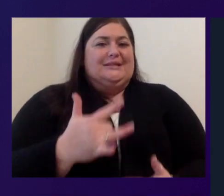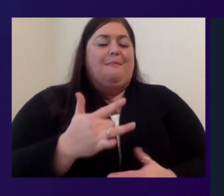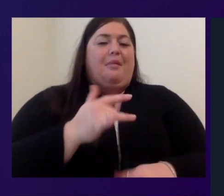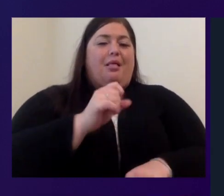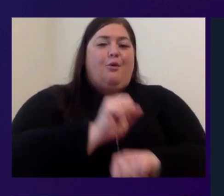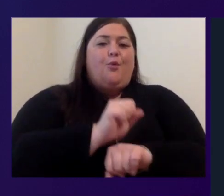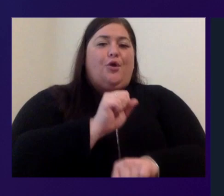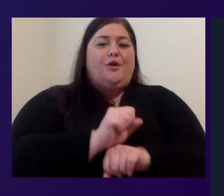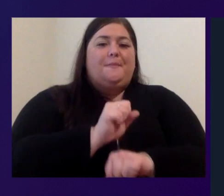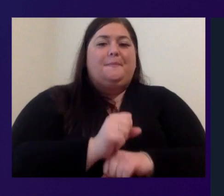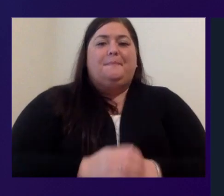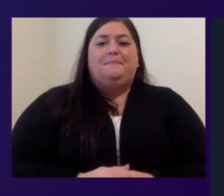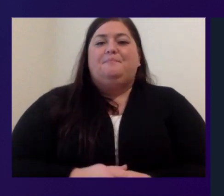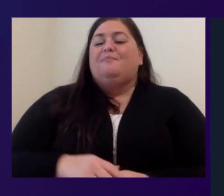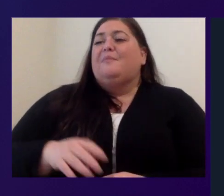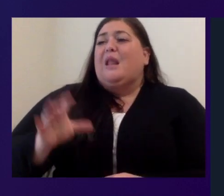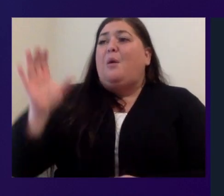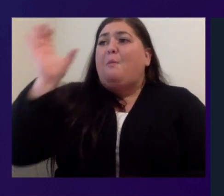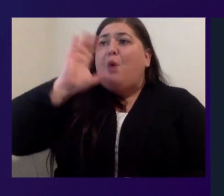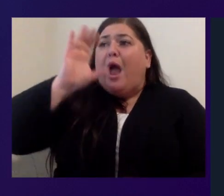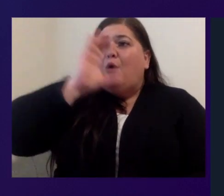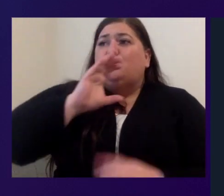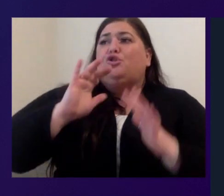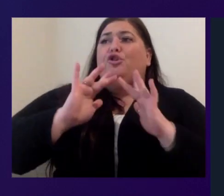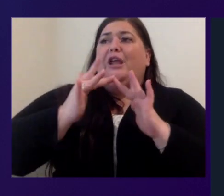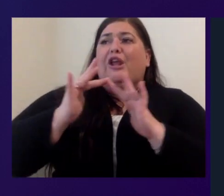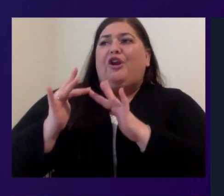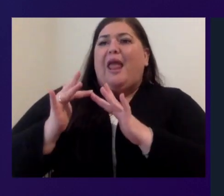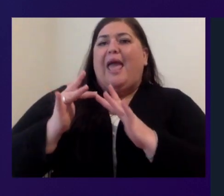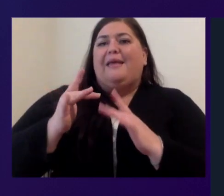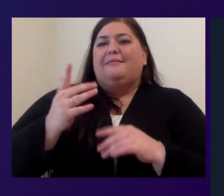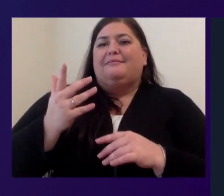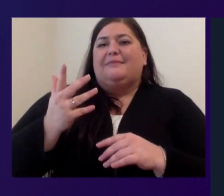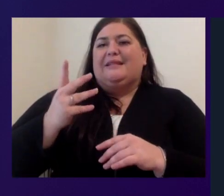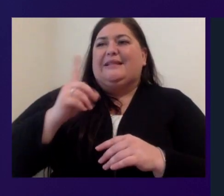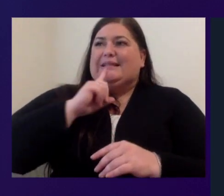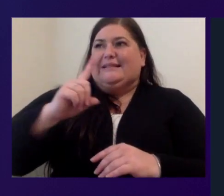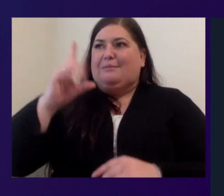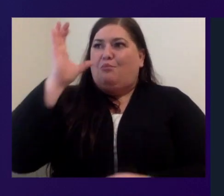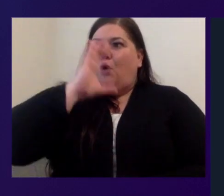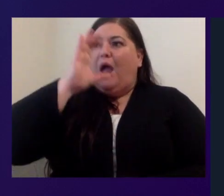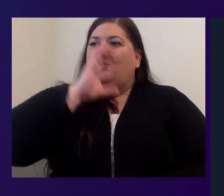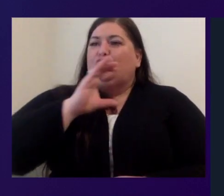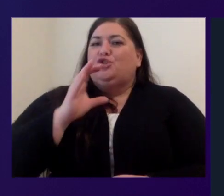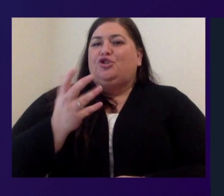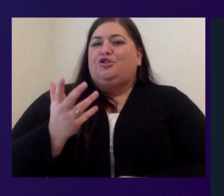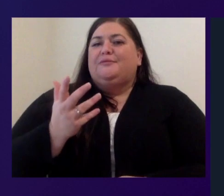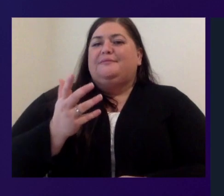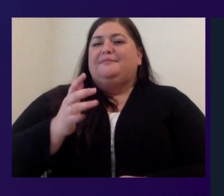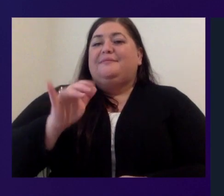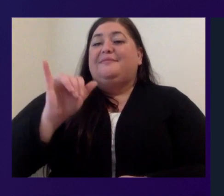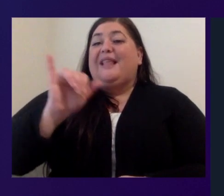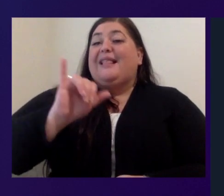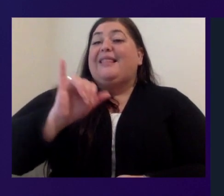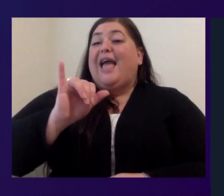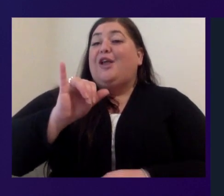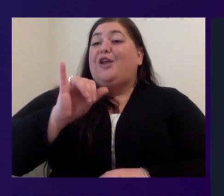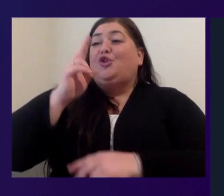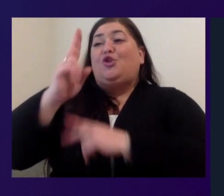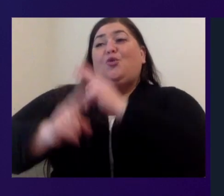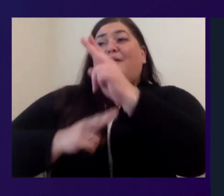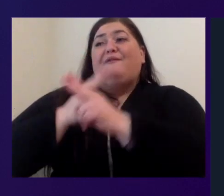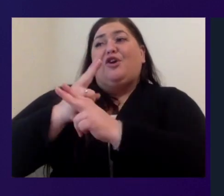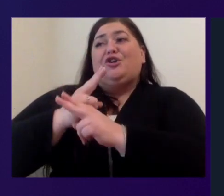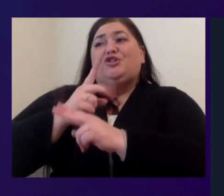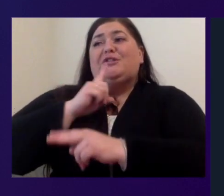which, as we all know, the internet is just browsers all the way down. Of course, like the universe, which is turtles all the way down. Of course, yeah. Which we